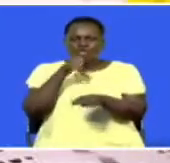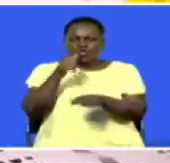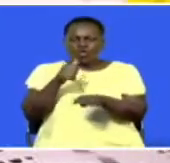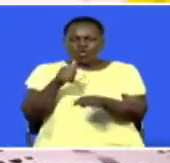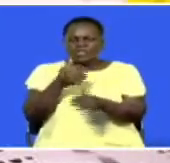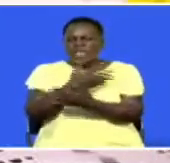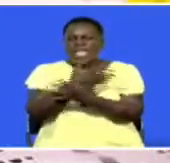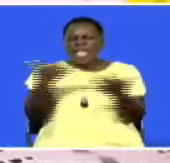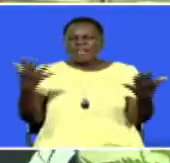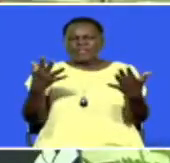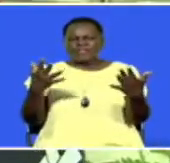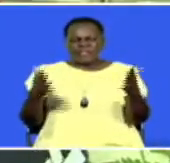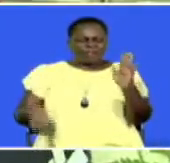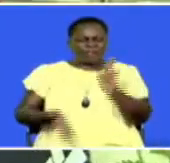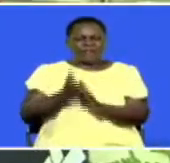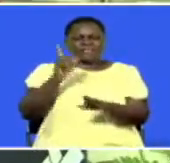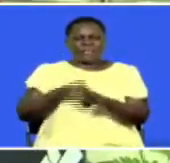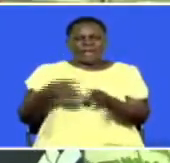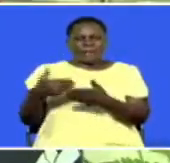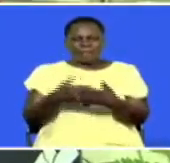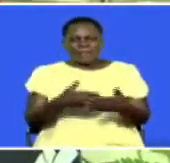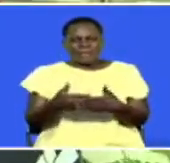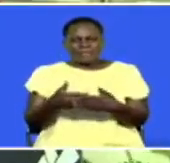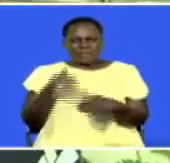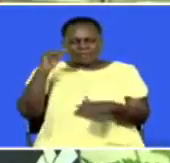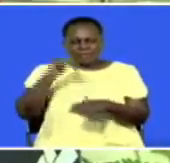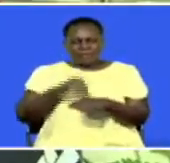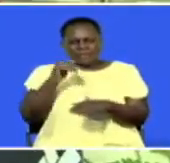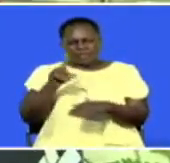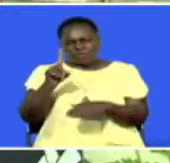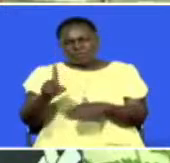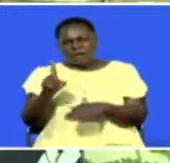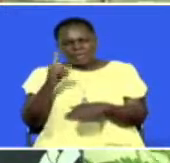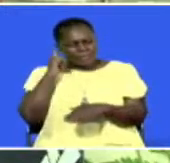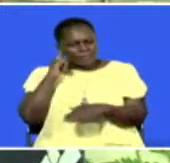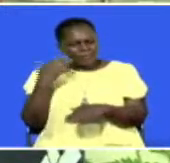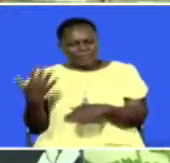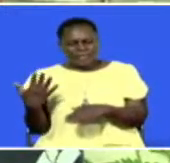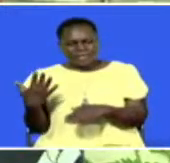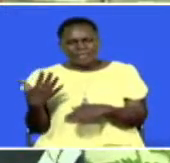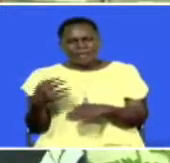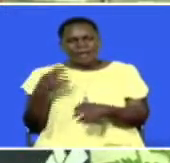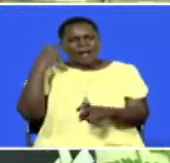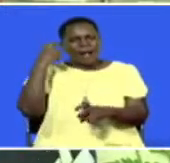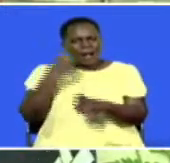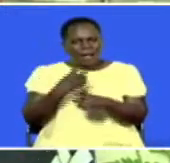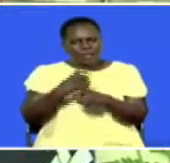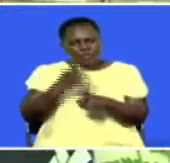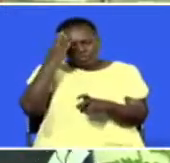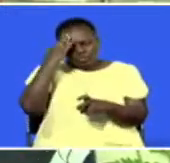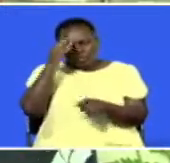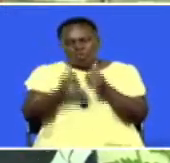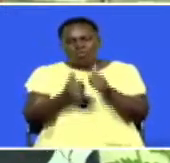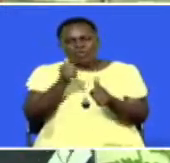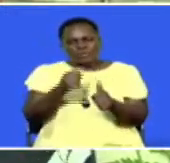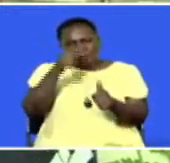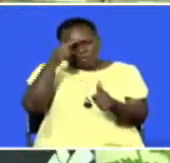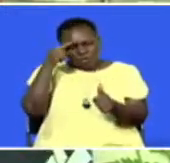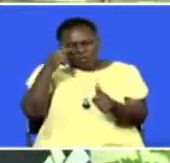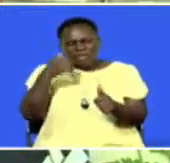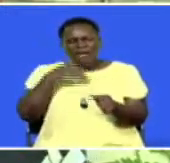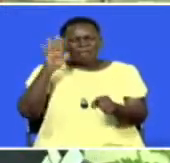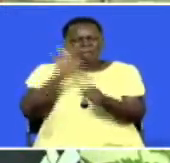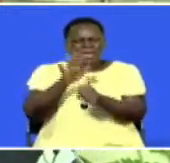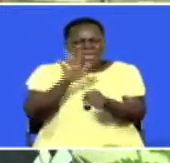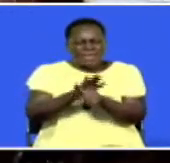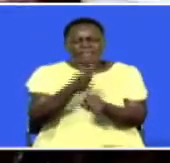mixture of everything at once. If your baby is reacting to one of the components, it's very hard to determine which one, because it's a combination